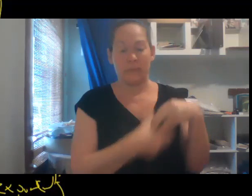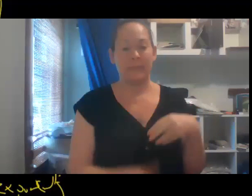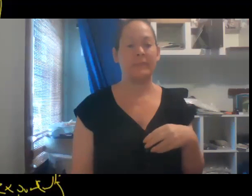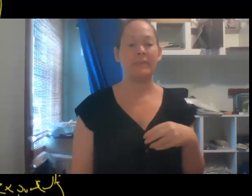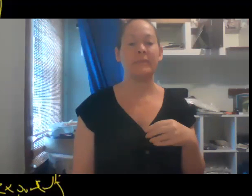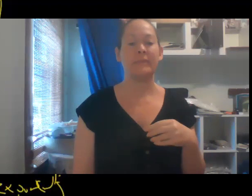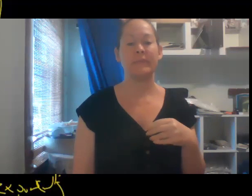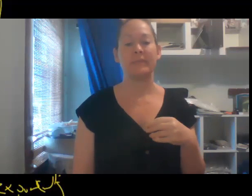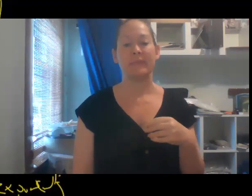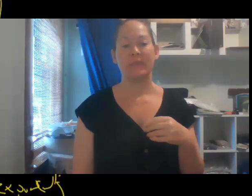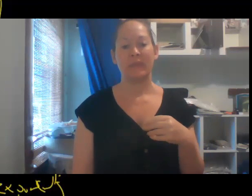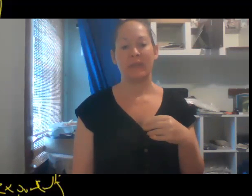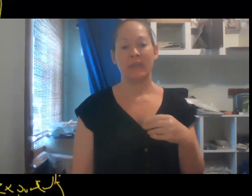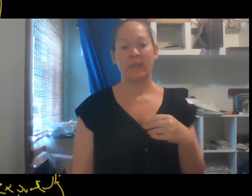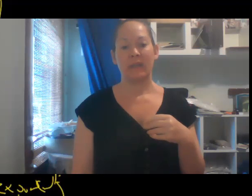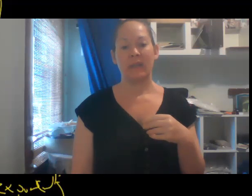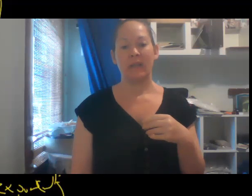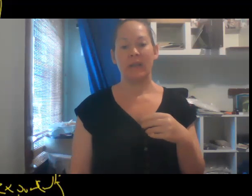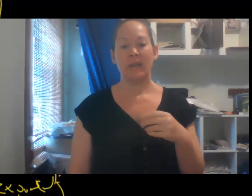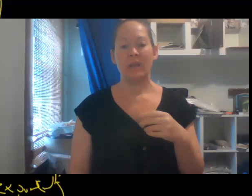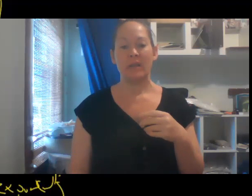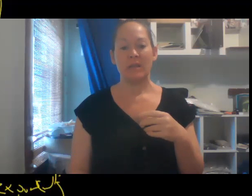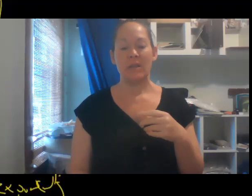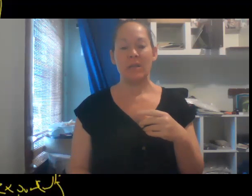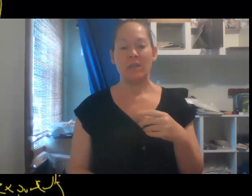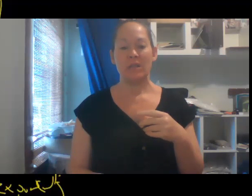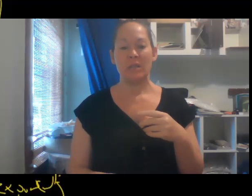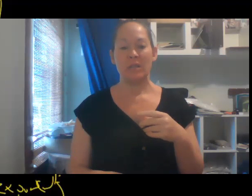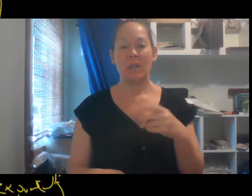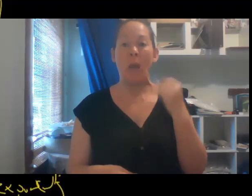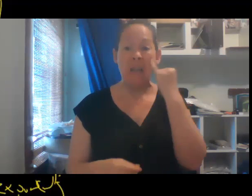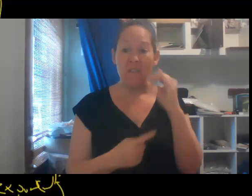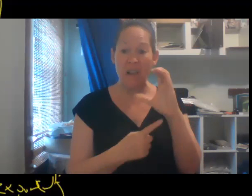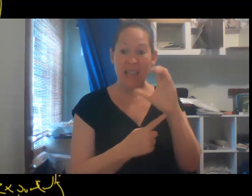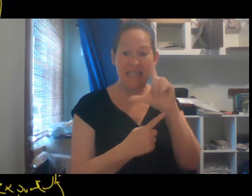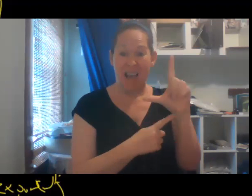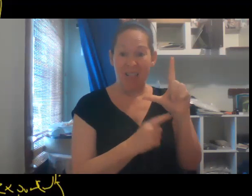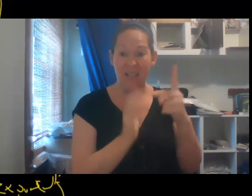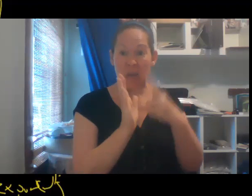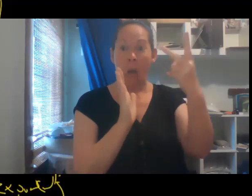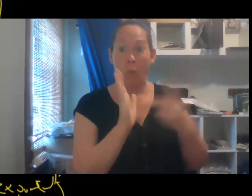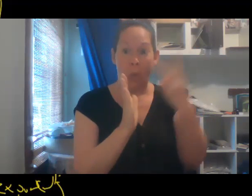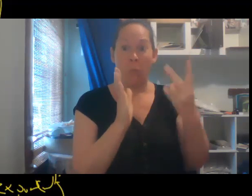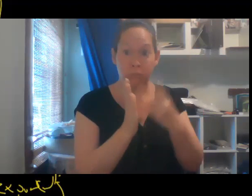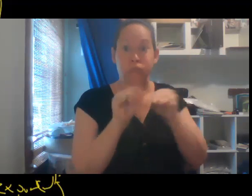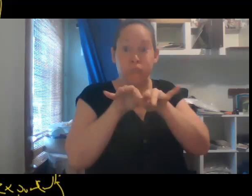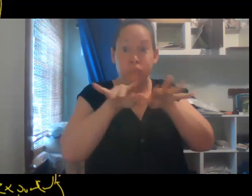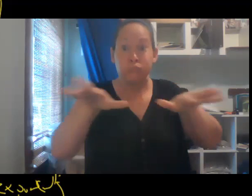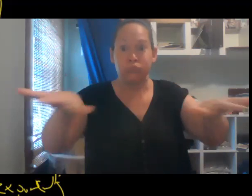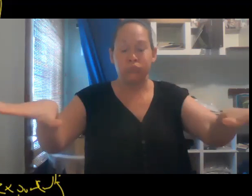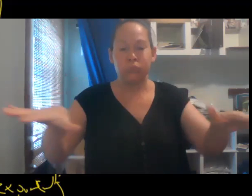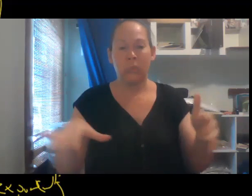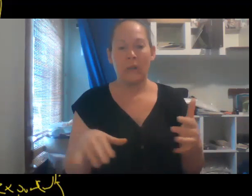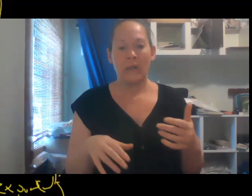using a different base for everything, when we first learn it, we'll say, I've got cells and they're doubling, so I'll take 2 to some power. But at the end of it